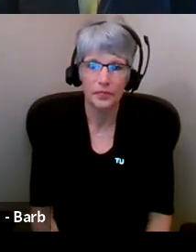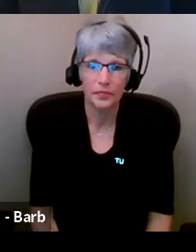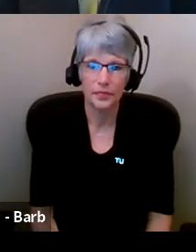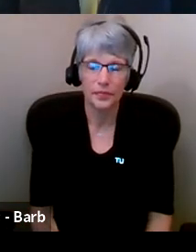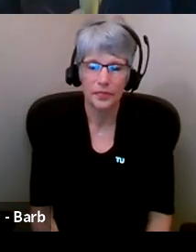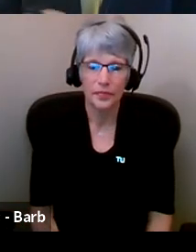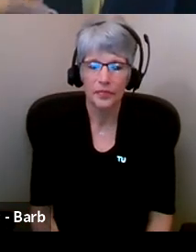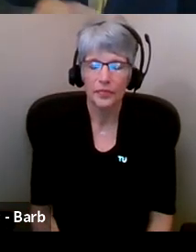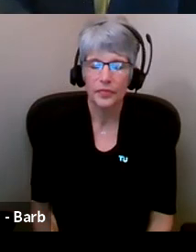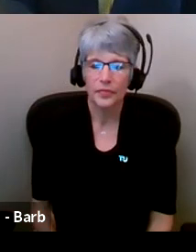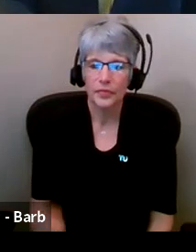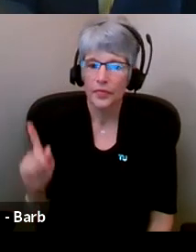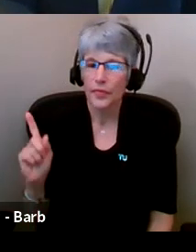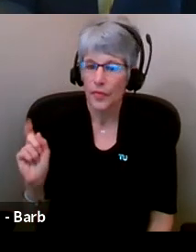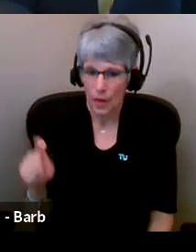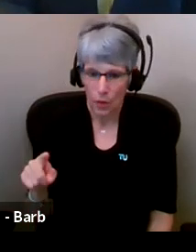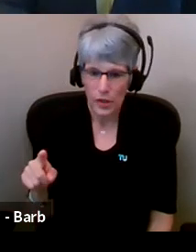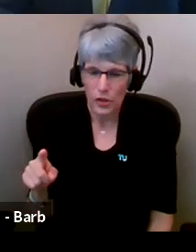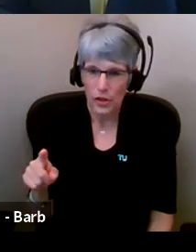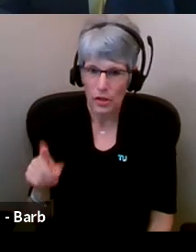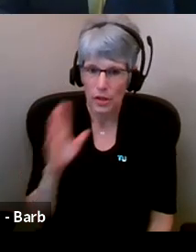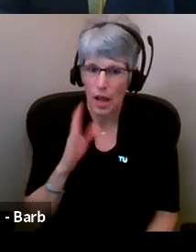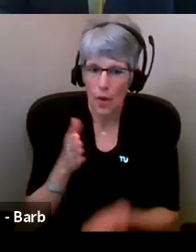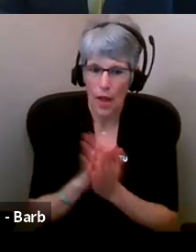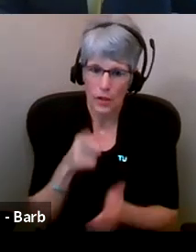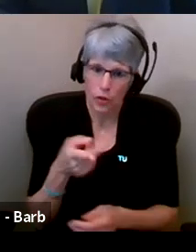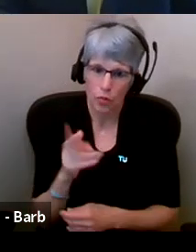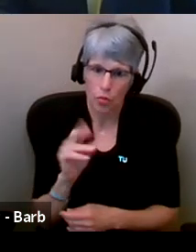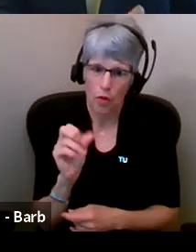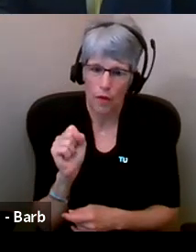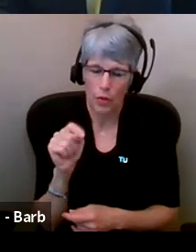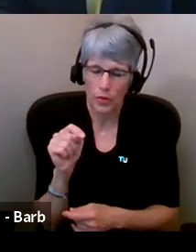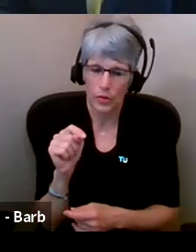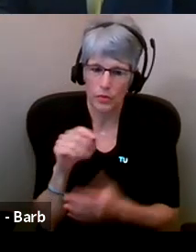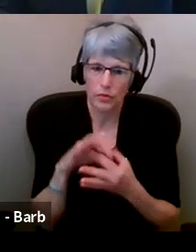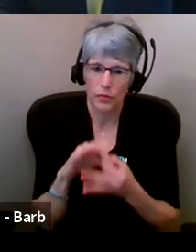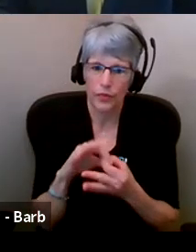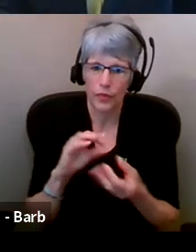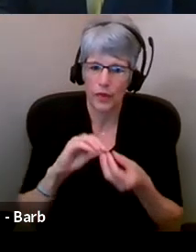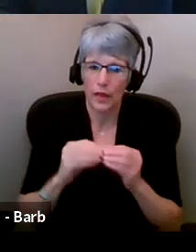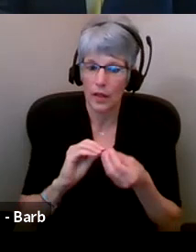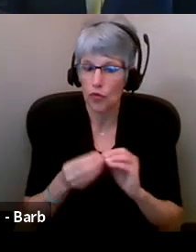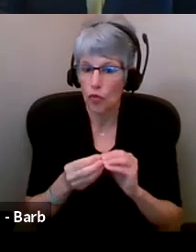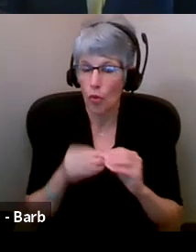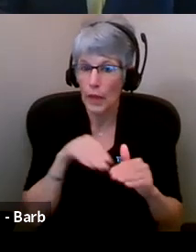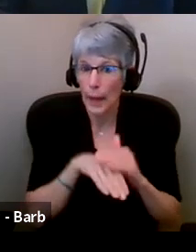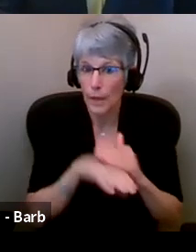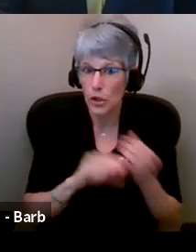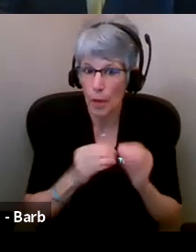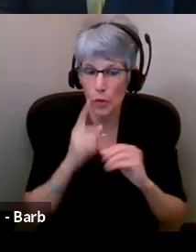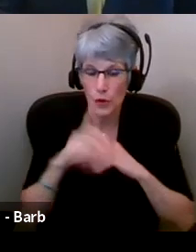We have a question in as well that I'll pass to you, Provost Perreault, in regards to our enrollment admission numbers looking for fall.